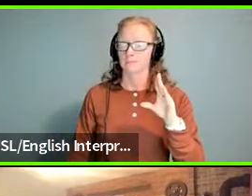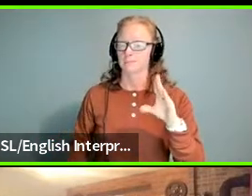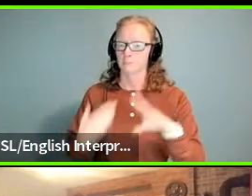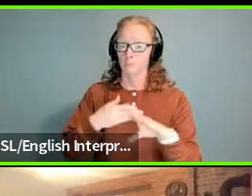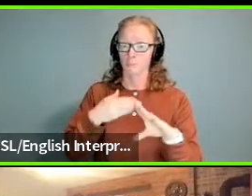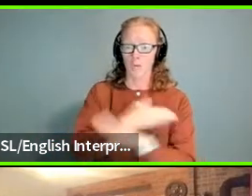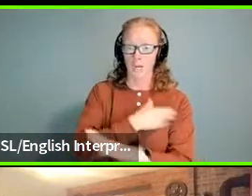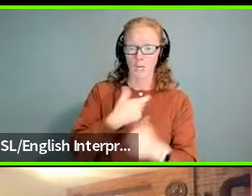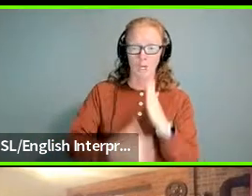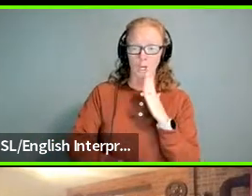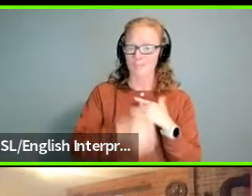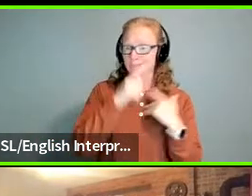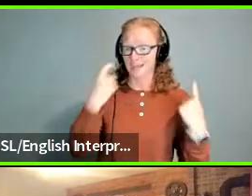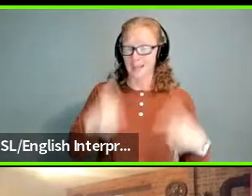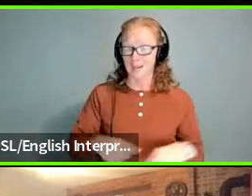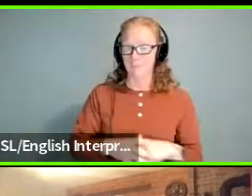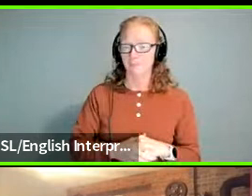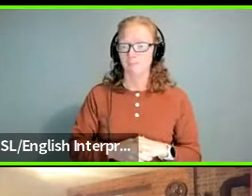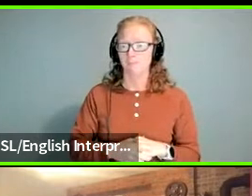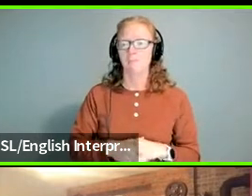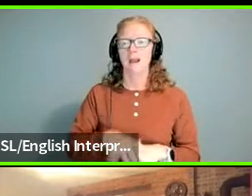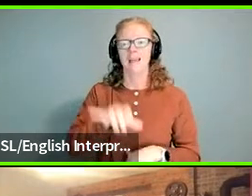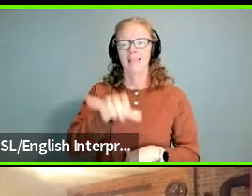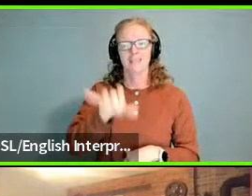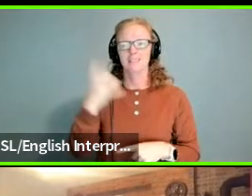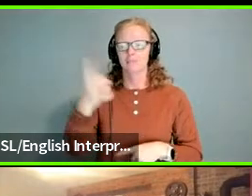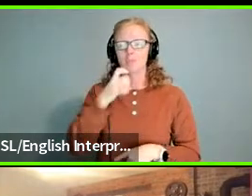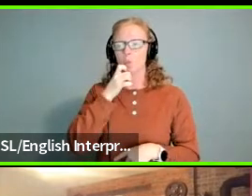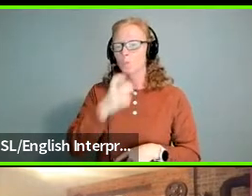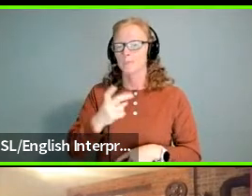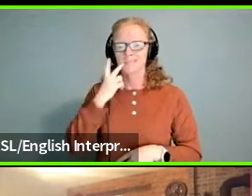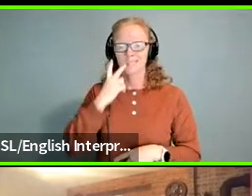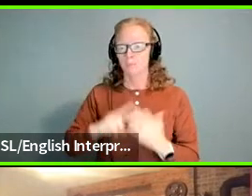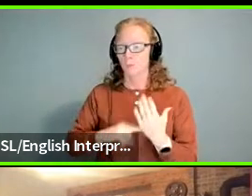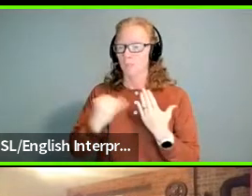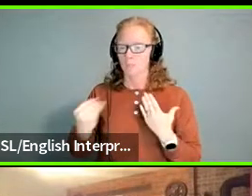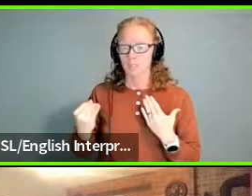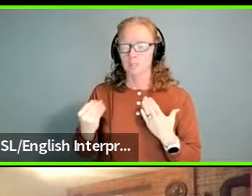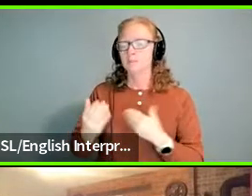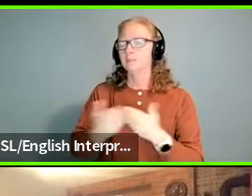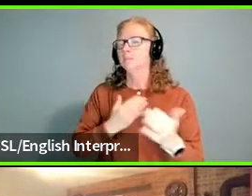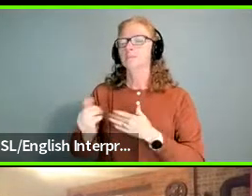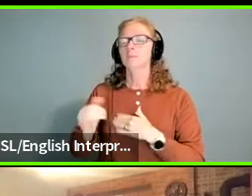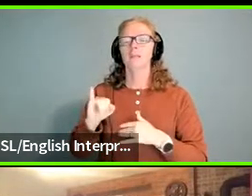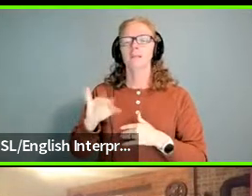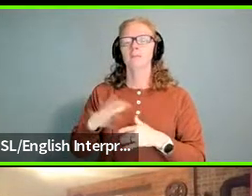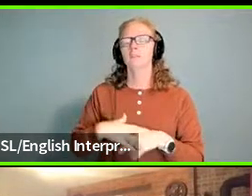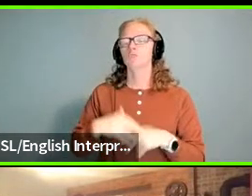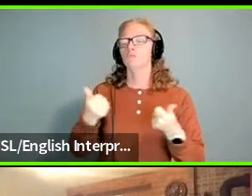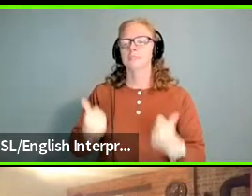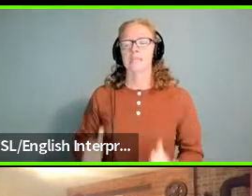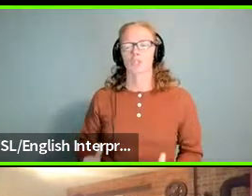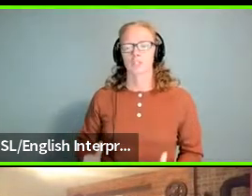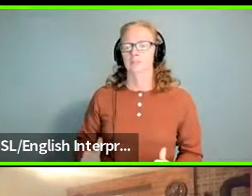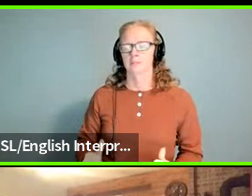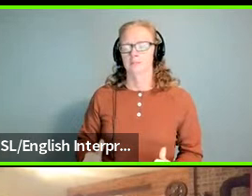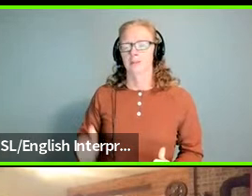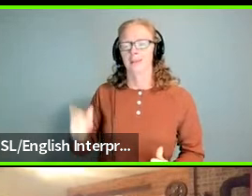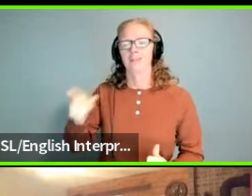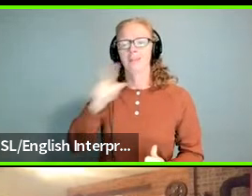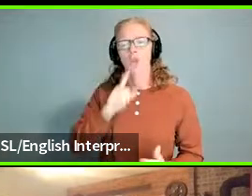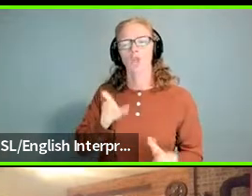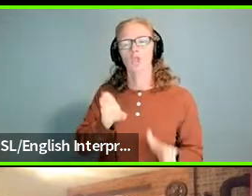prior. So that's a phenomenon. You don't see projects even during a recession that are